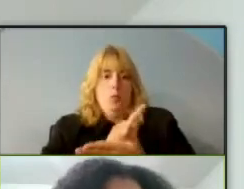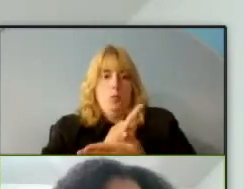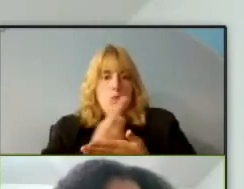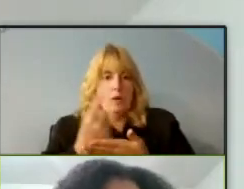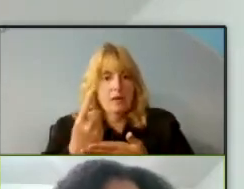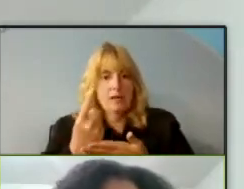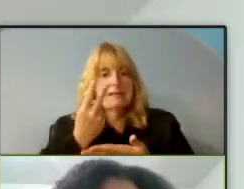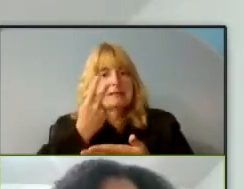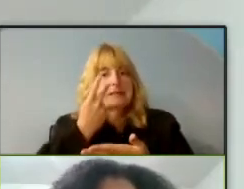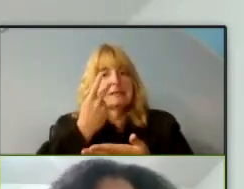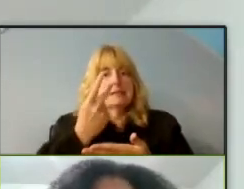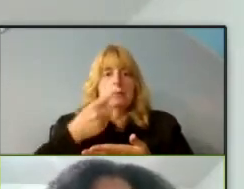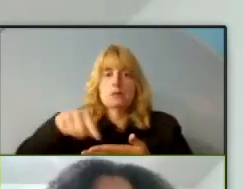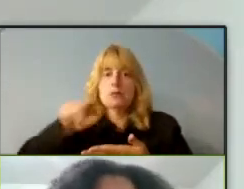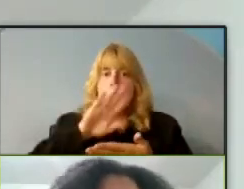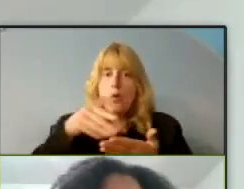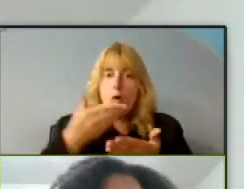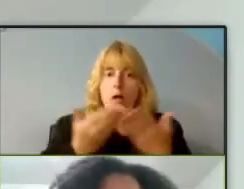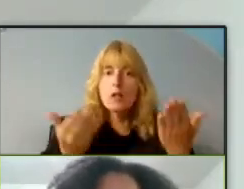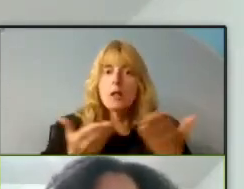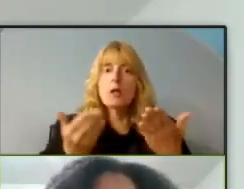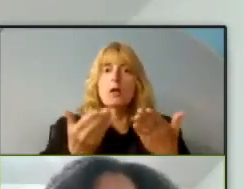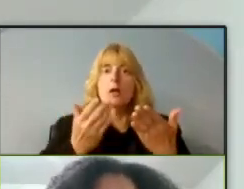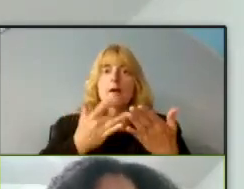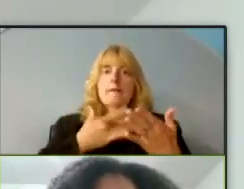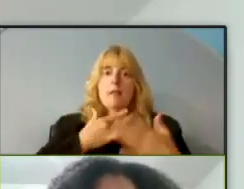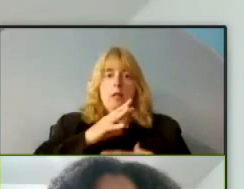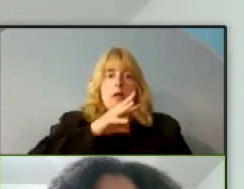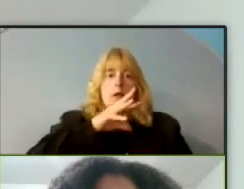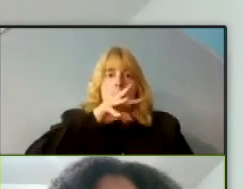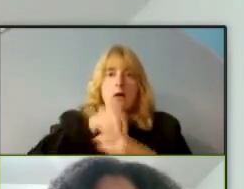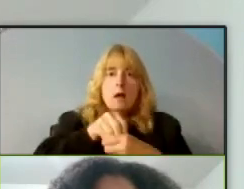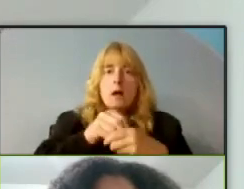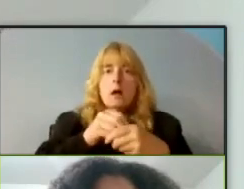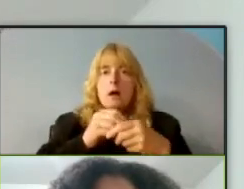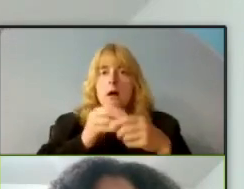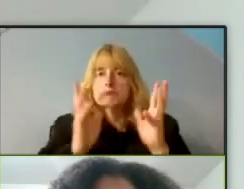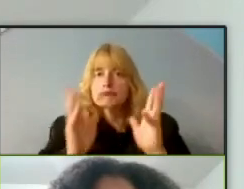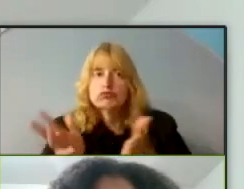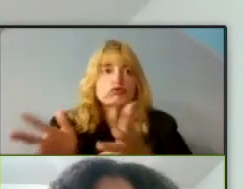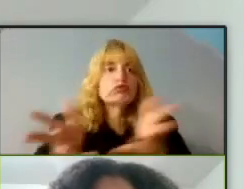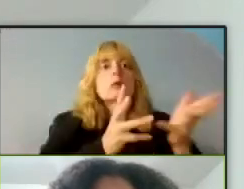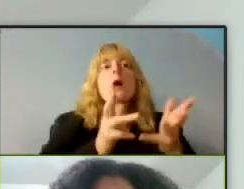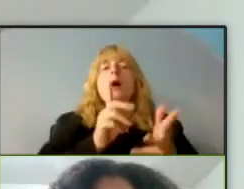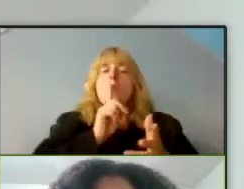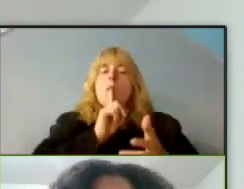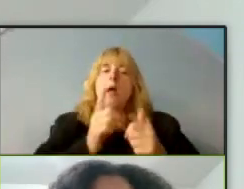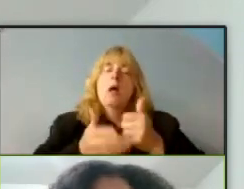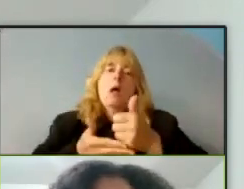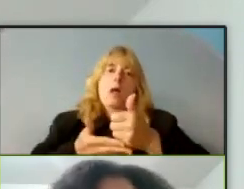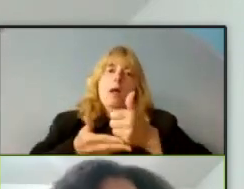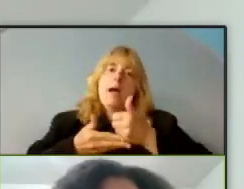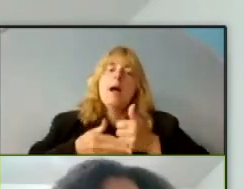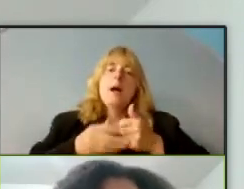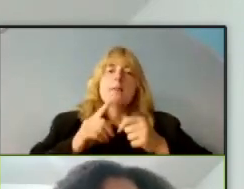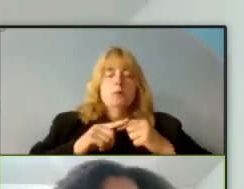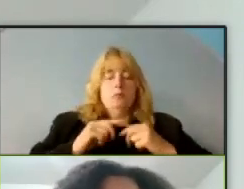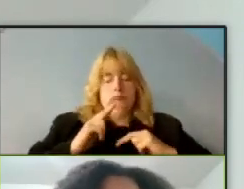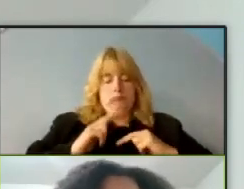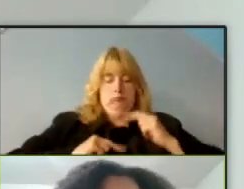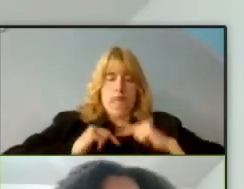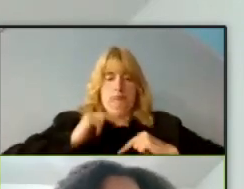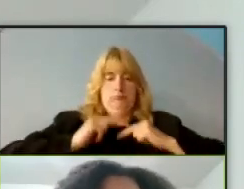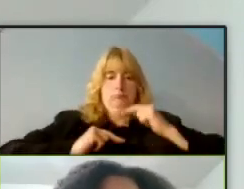all here and being part of this conversation definitely helps to rebuild some of my